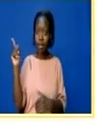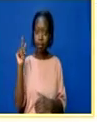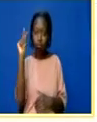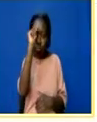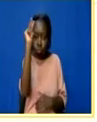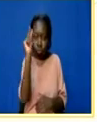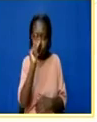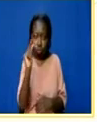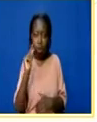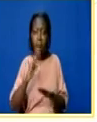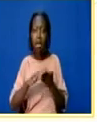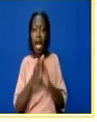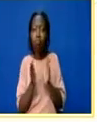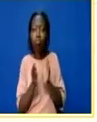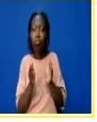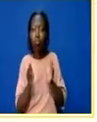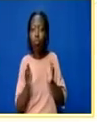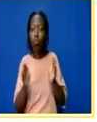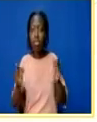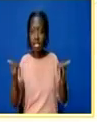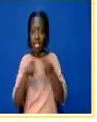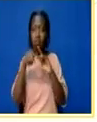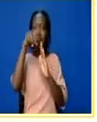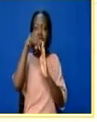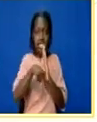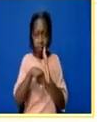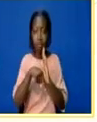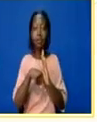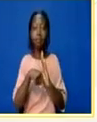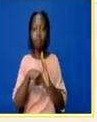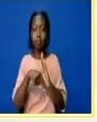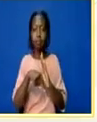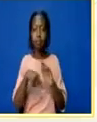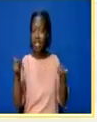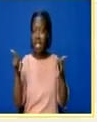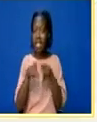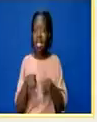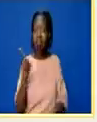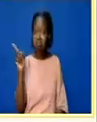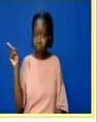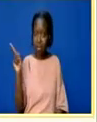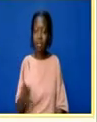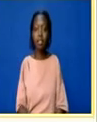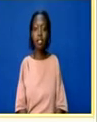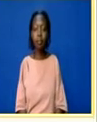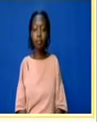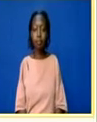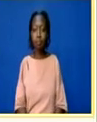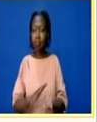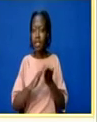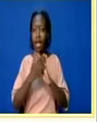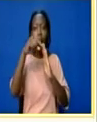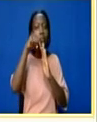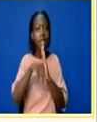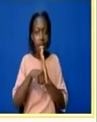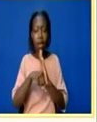erosion, mm-hmm. they become deeper mm-hmm. and wider. Yes. Just the same way you can see. Mm. It became deep and